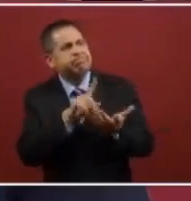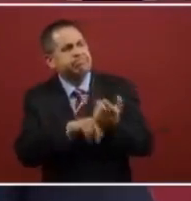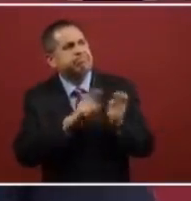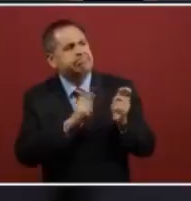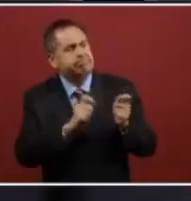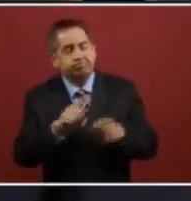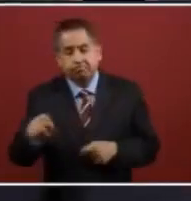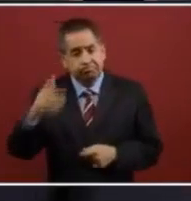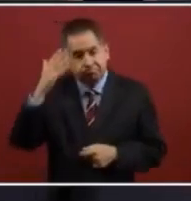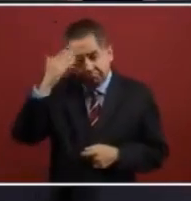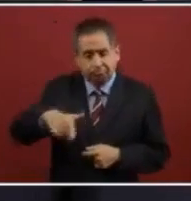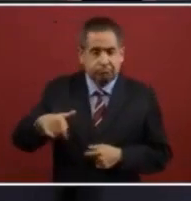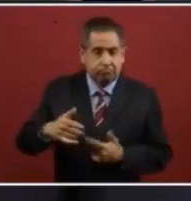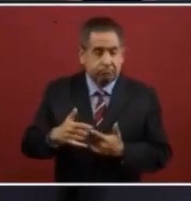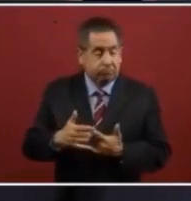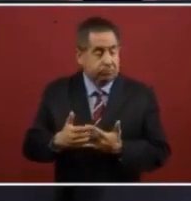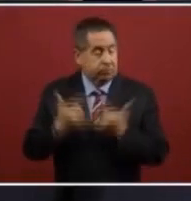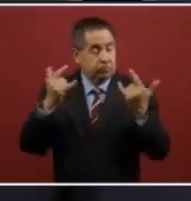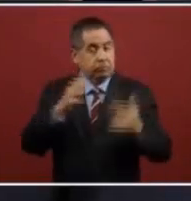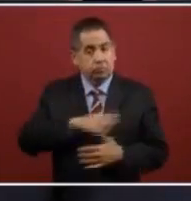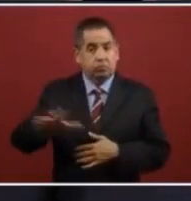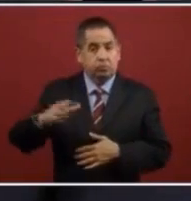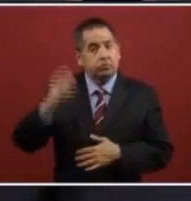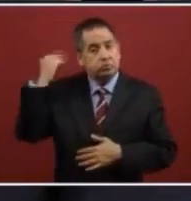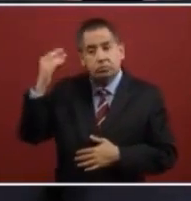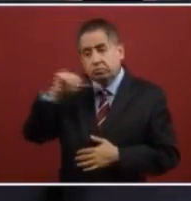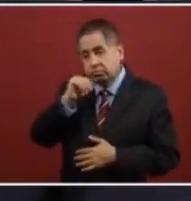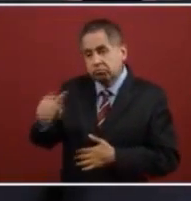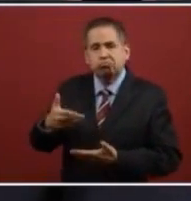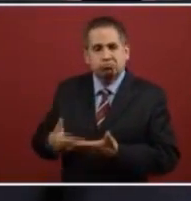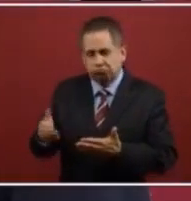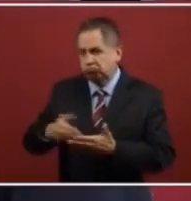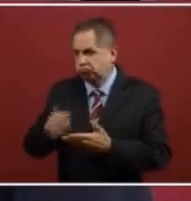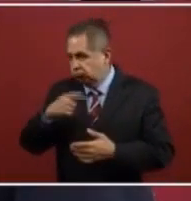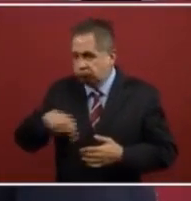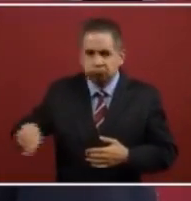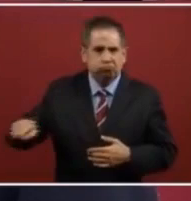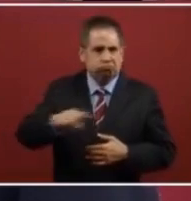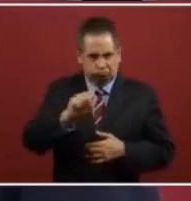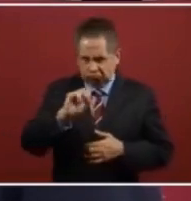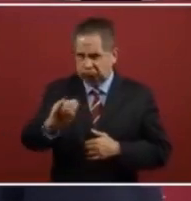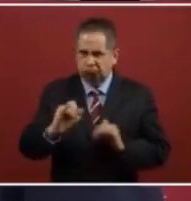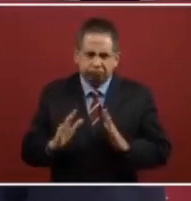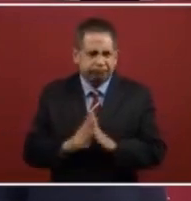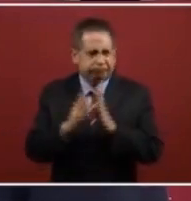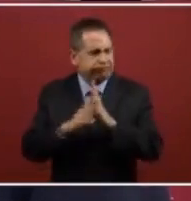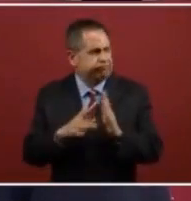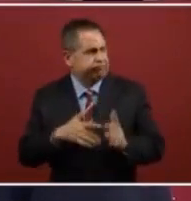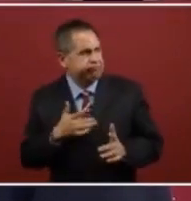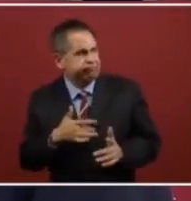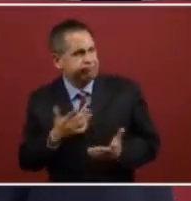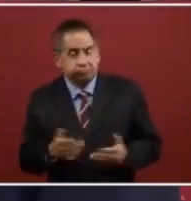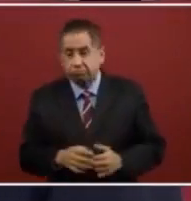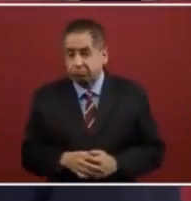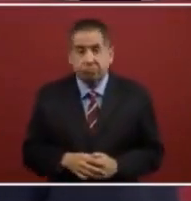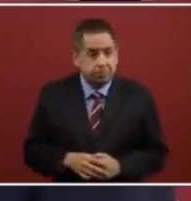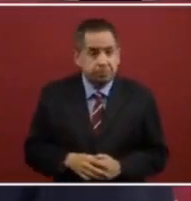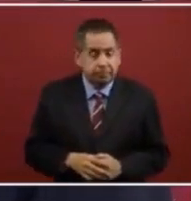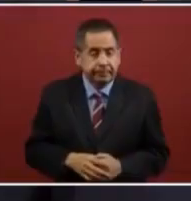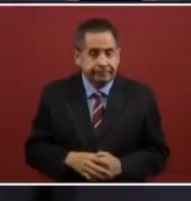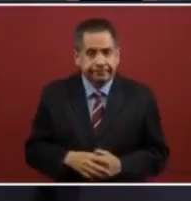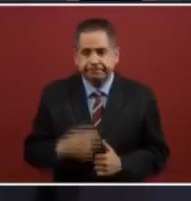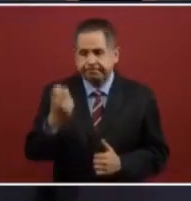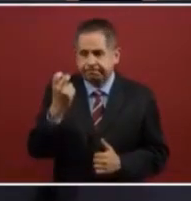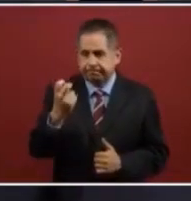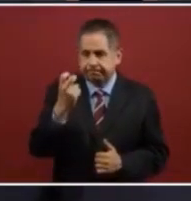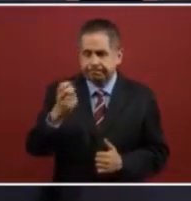único, It's excepcional. exceptional. one of a kind. Por eso